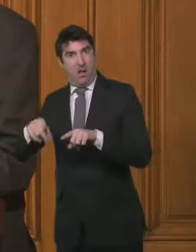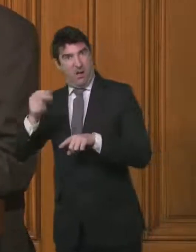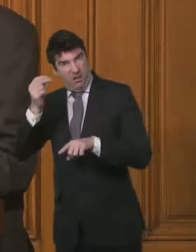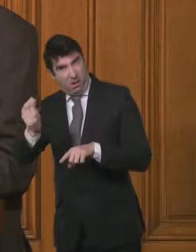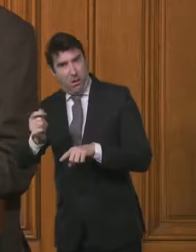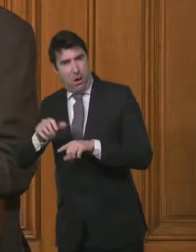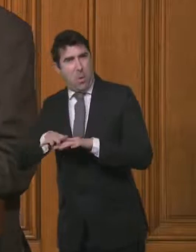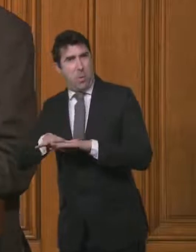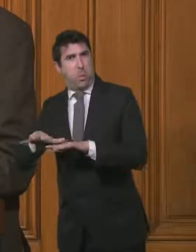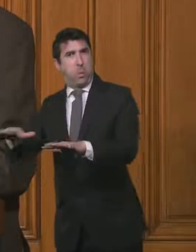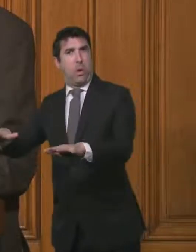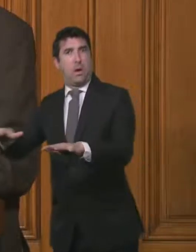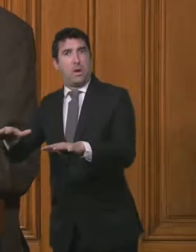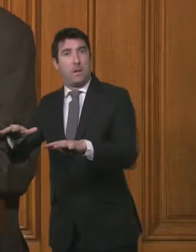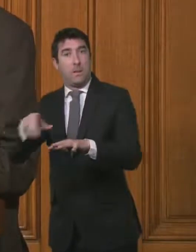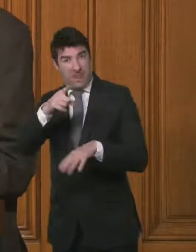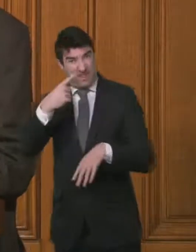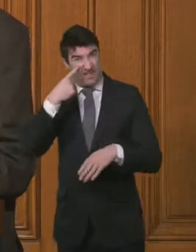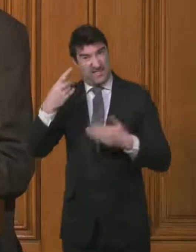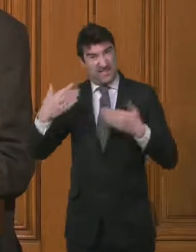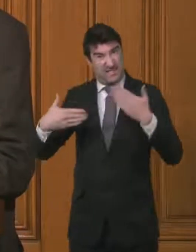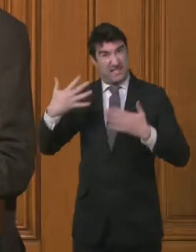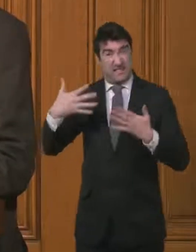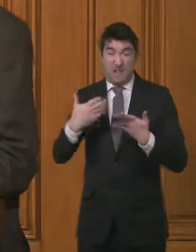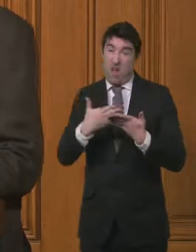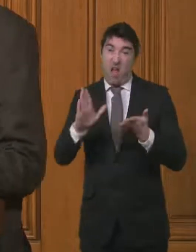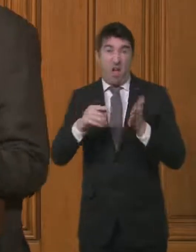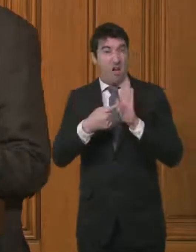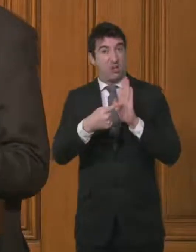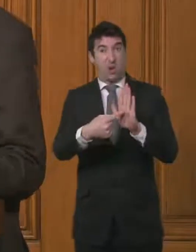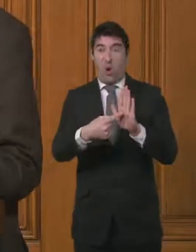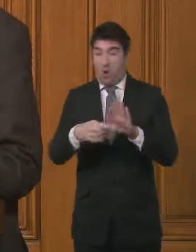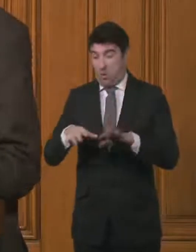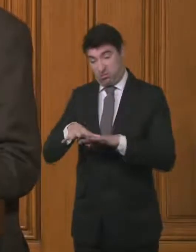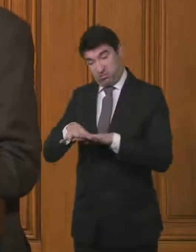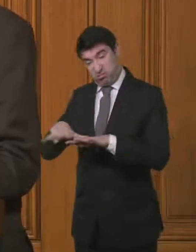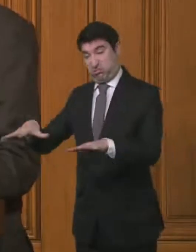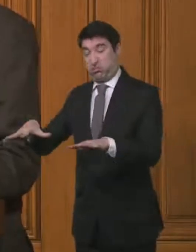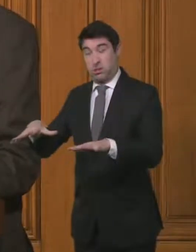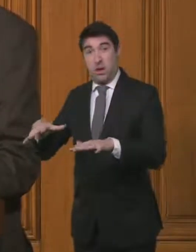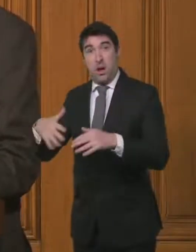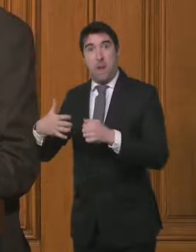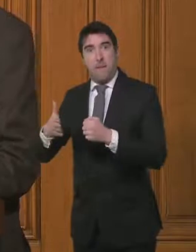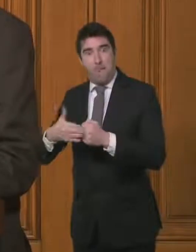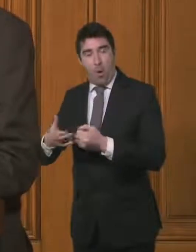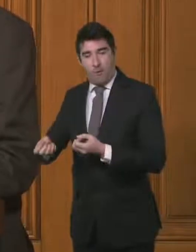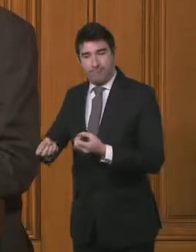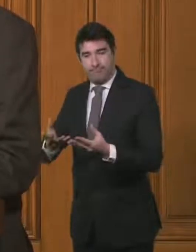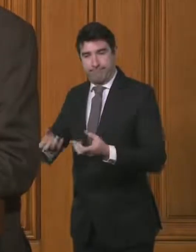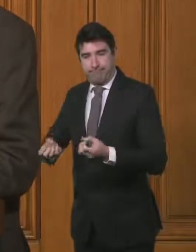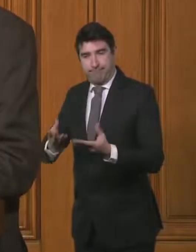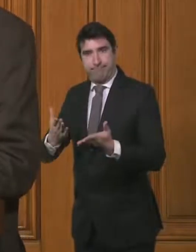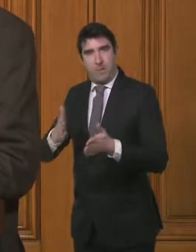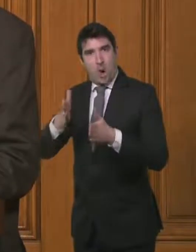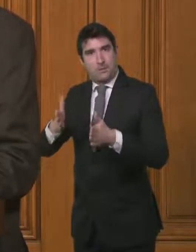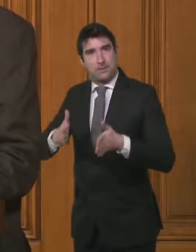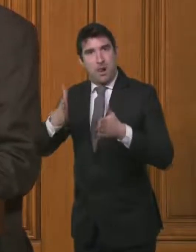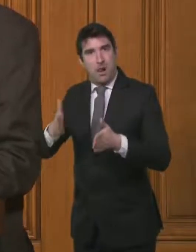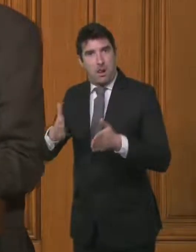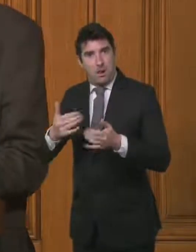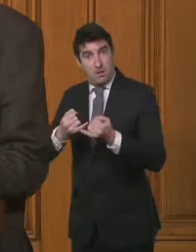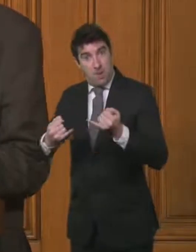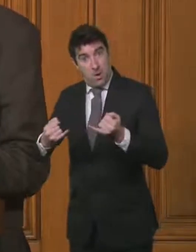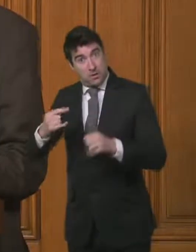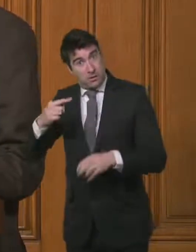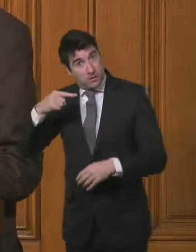unfortunately, a high number of hospital admissions, and that's particularly London, the southeast and the east of England.